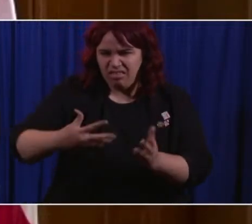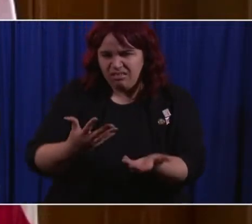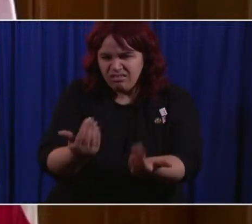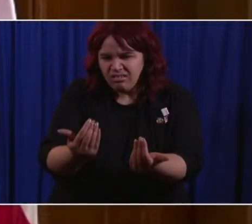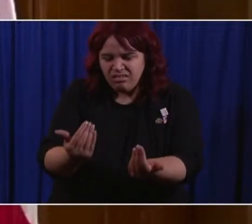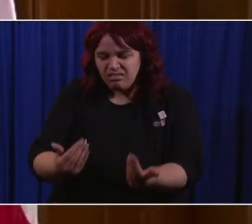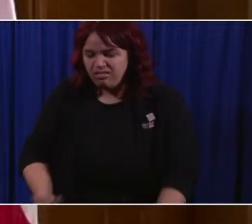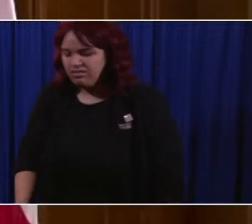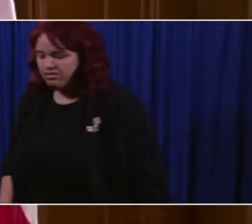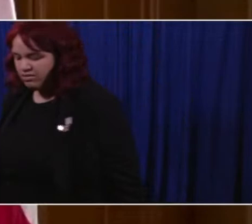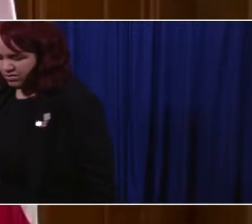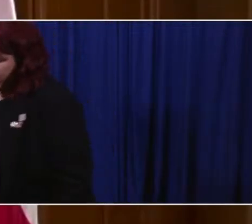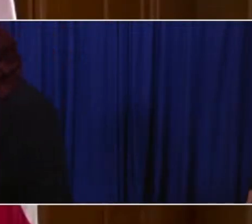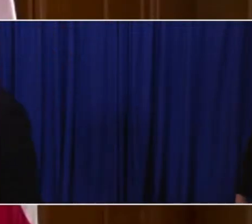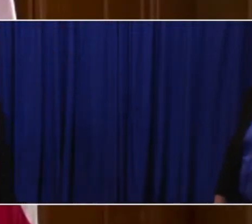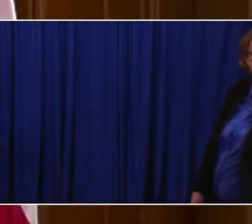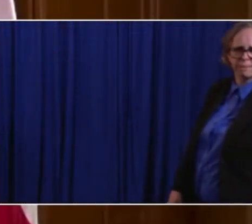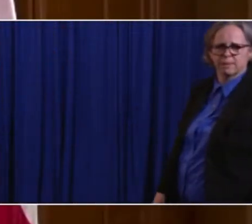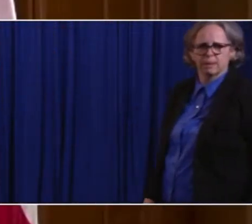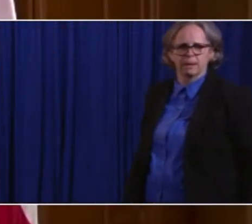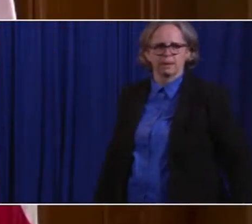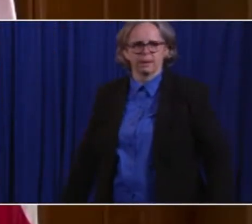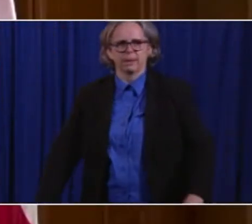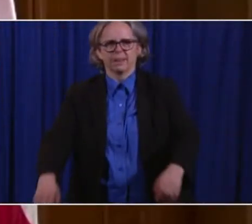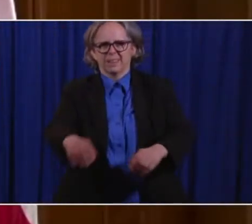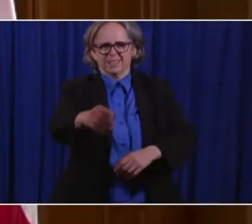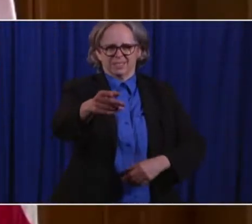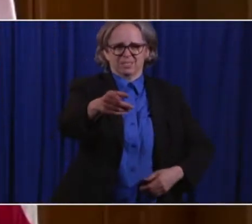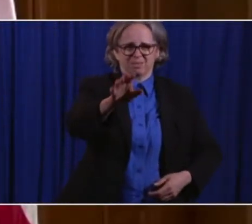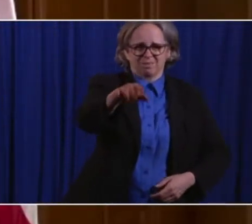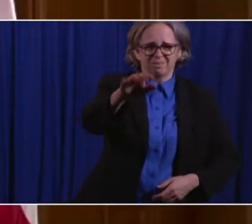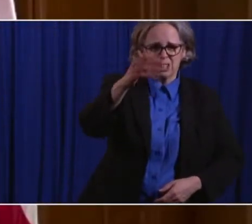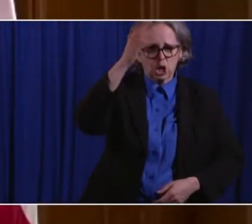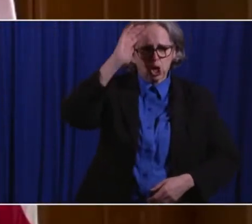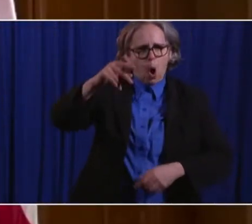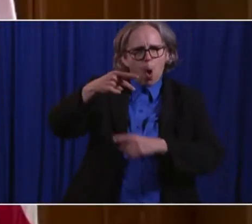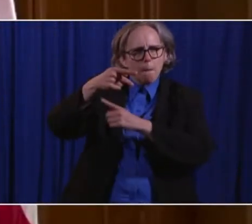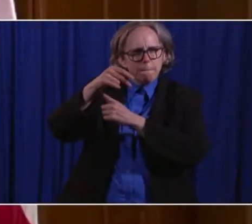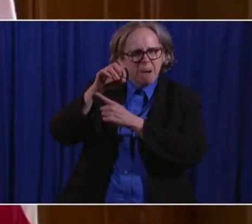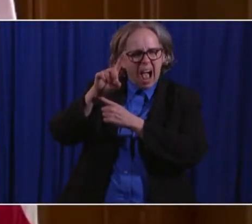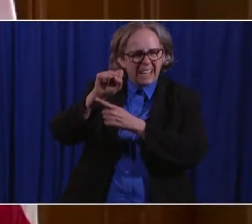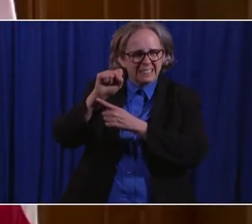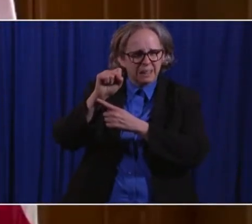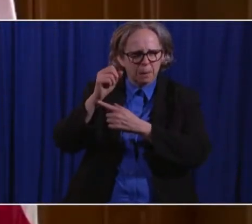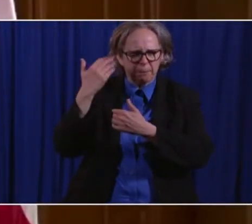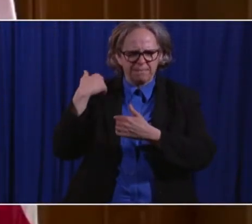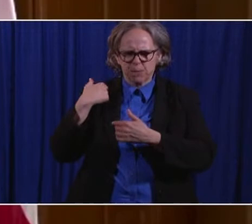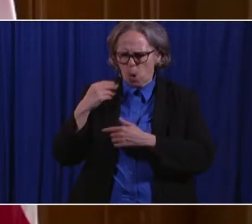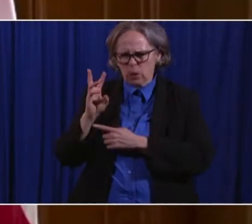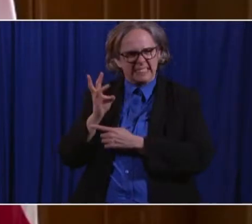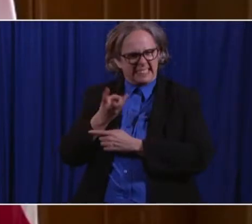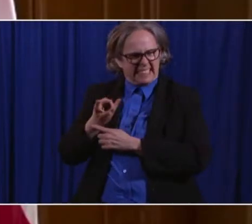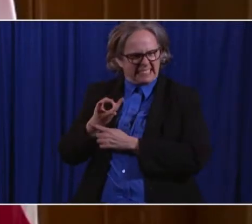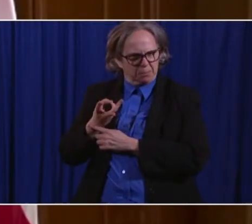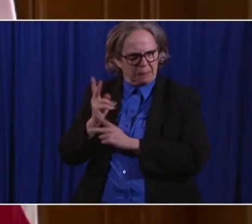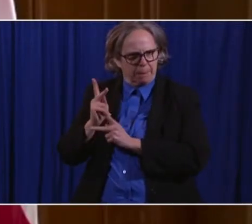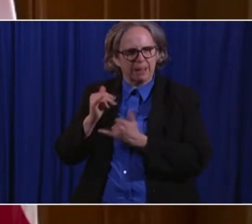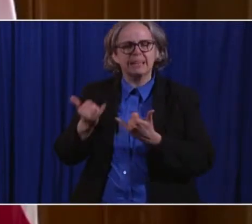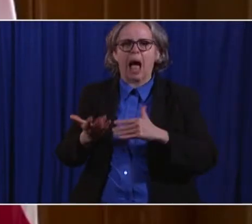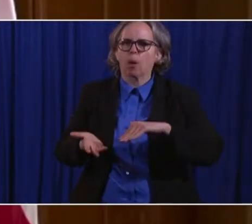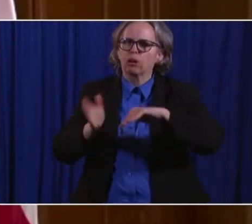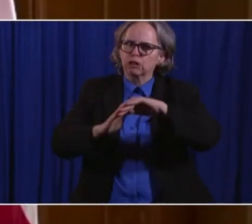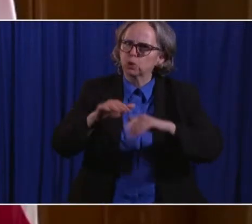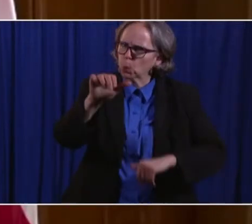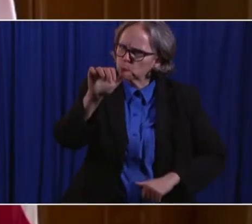we increased the size of the pods from 6 to 10. And at the same time, for outside, we took